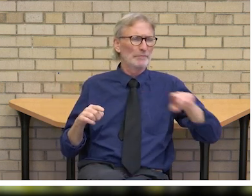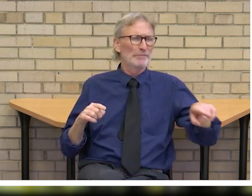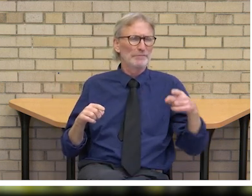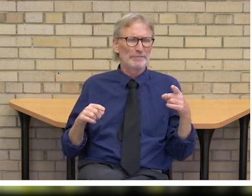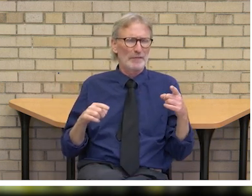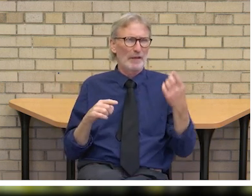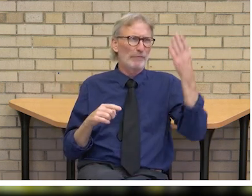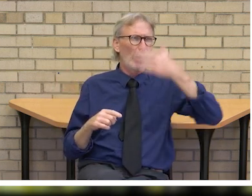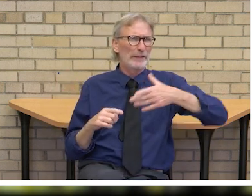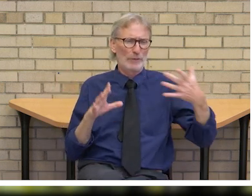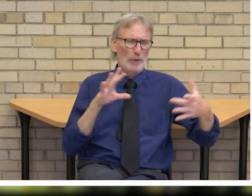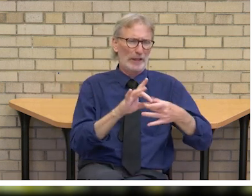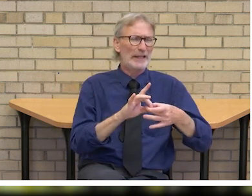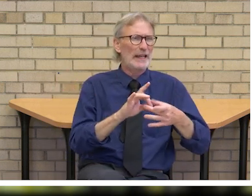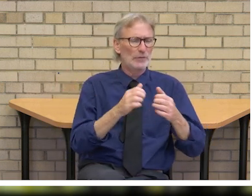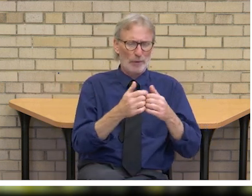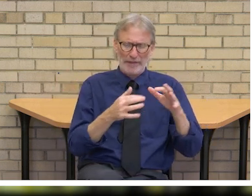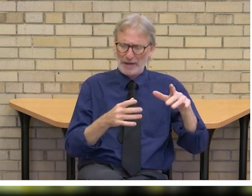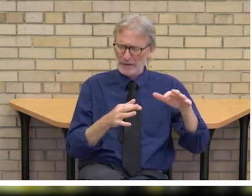front of